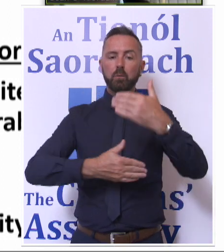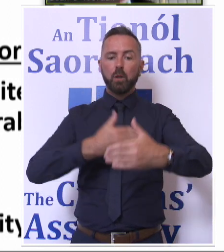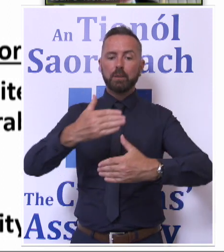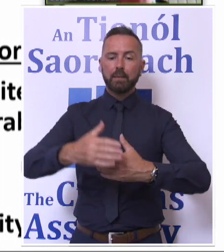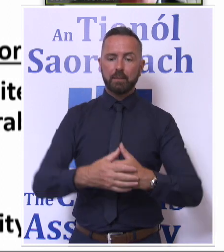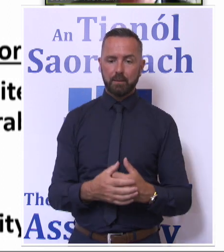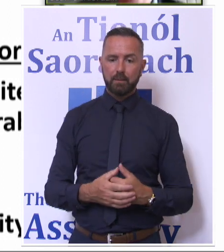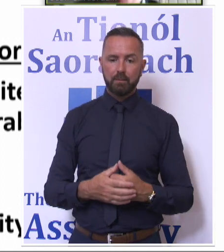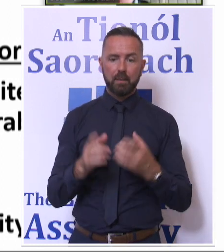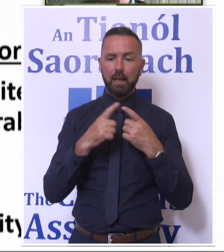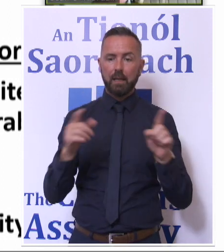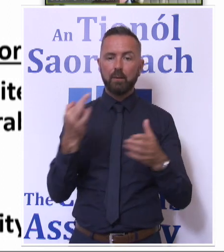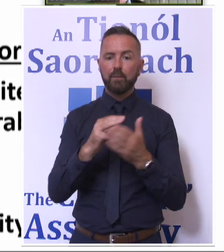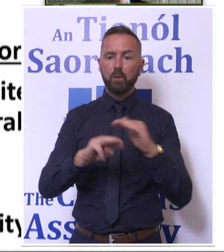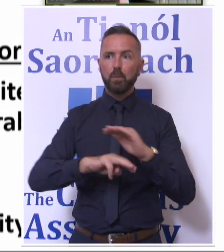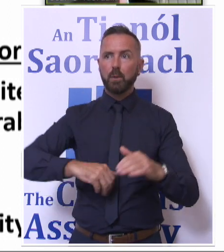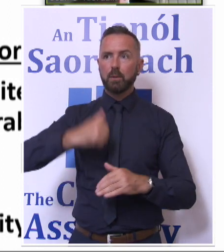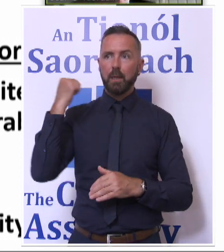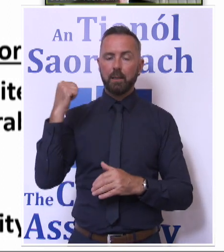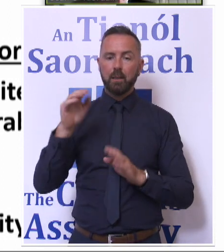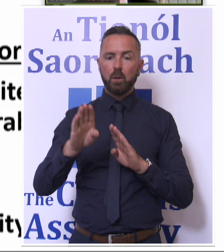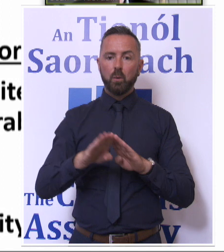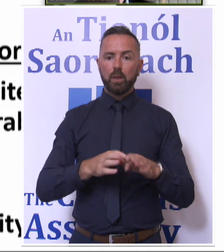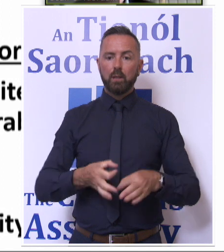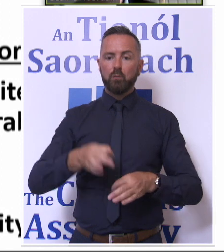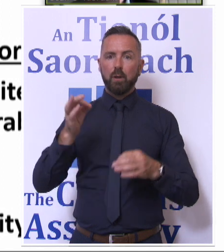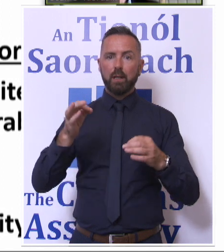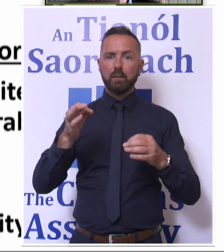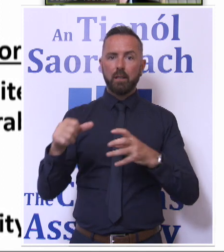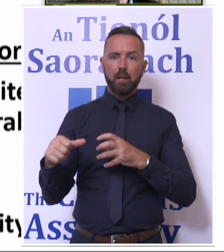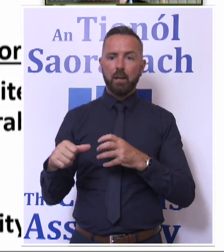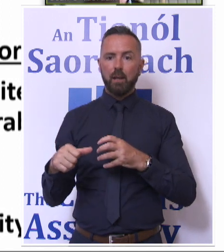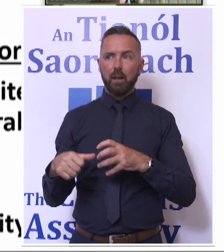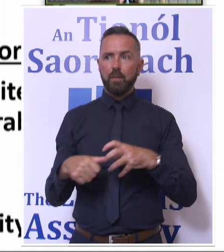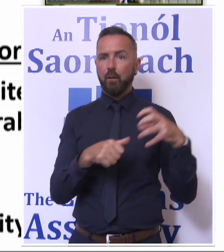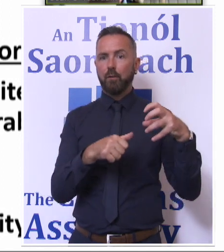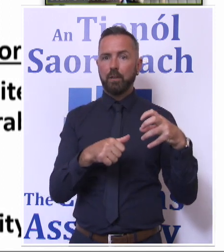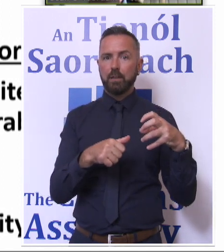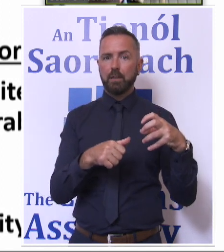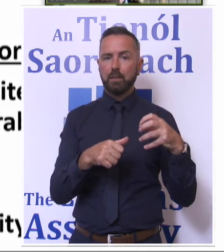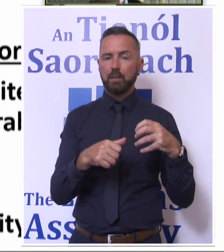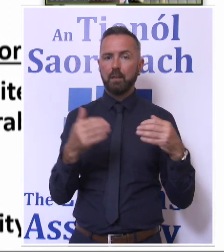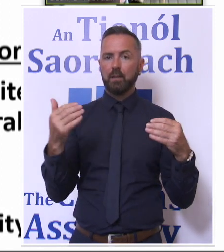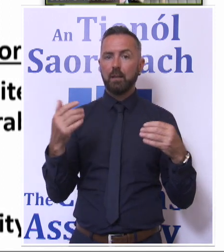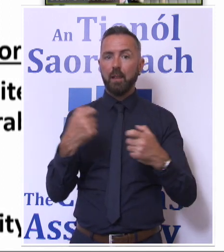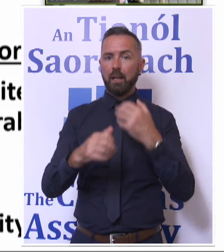was announced a few months back with great authority to underpin the city deals that have been put in place